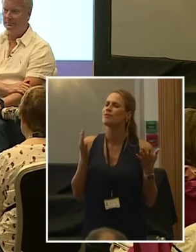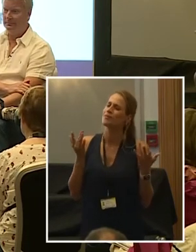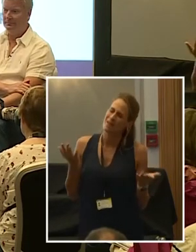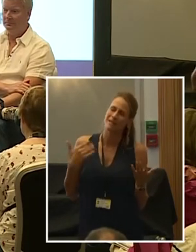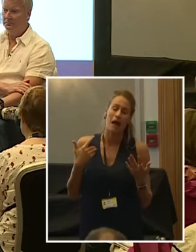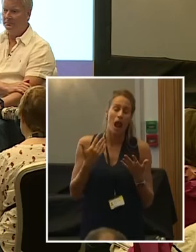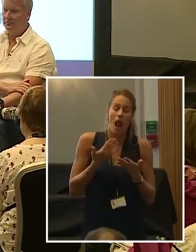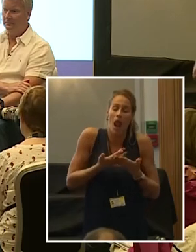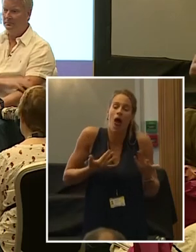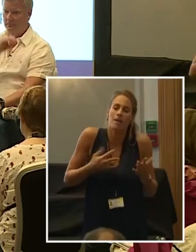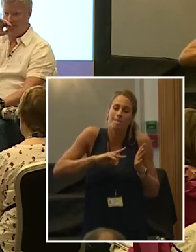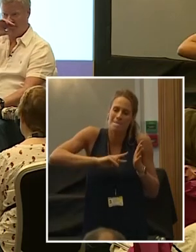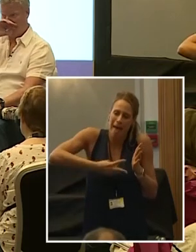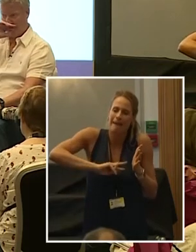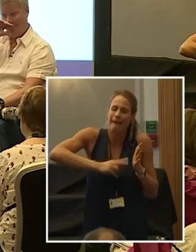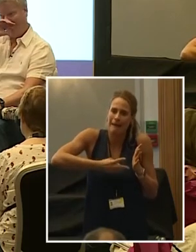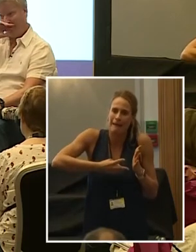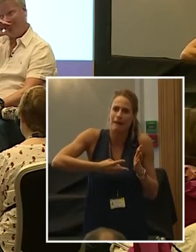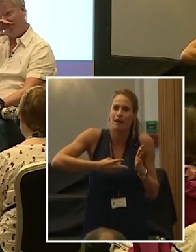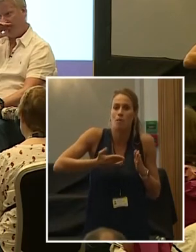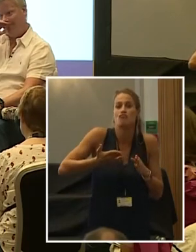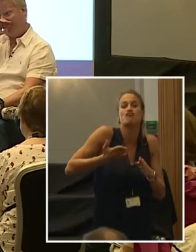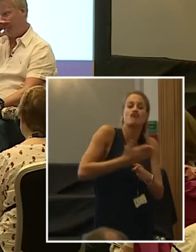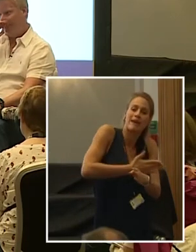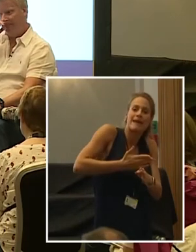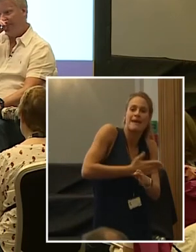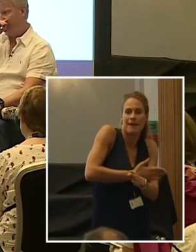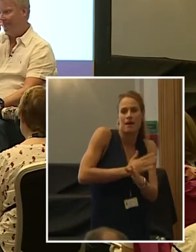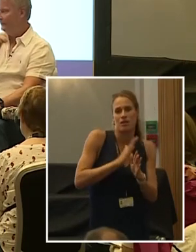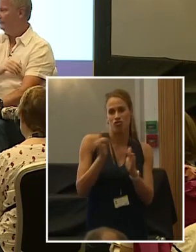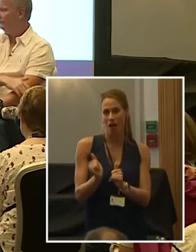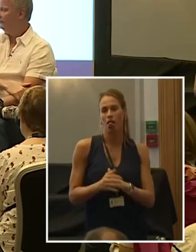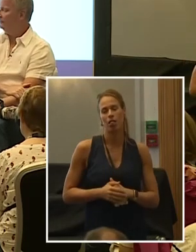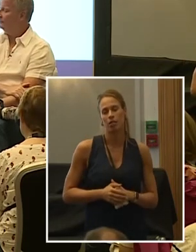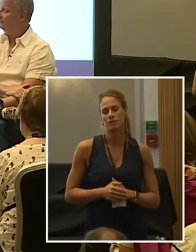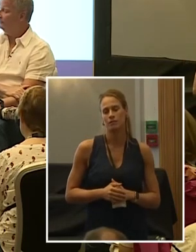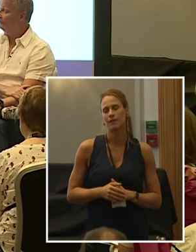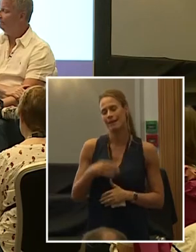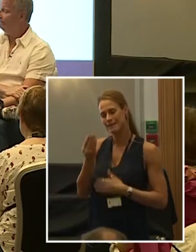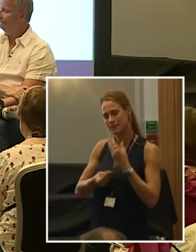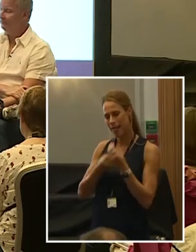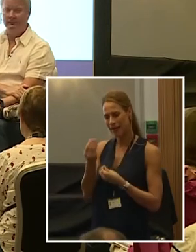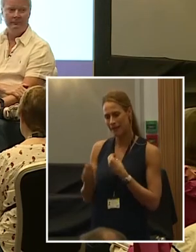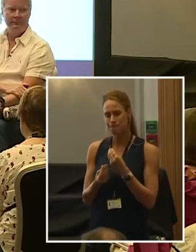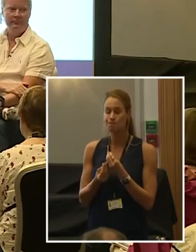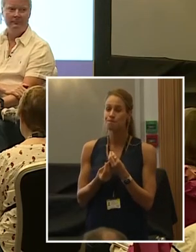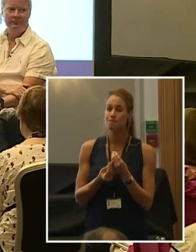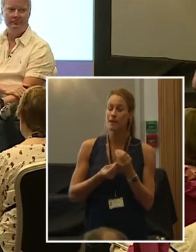planning behind on all of these visits. As Mital was explaining, actually the study protocol